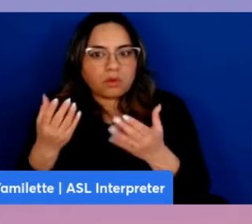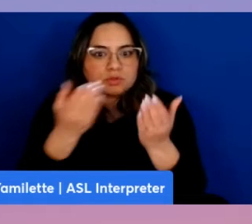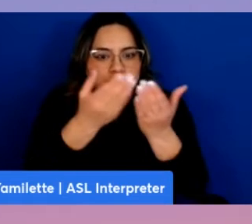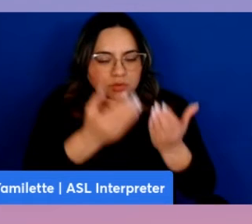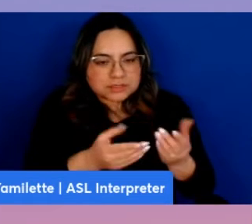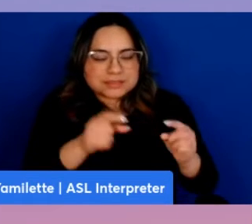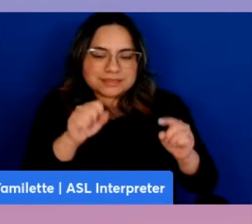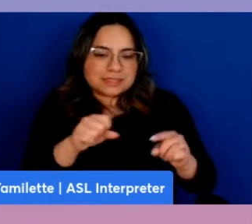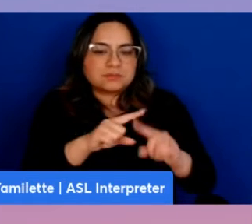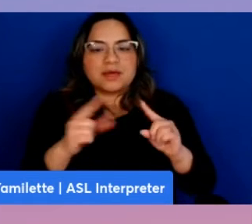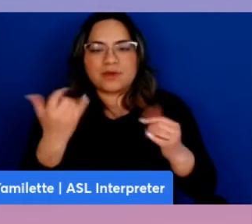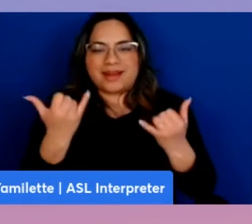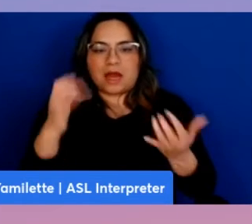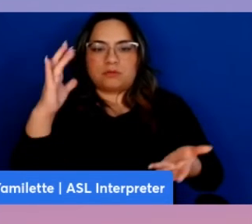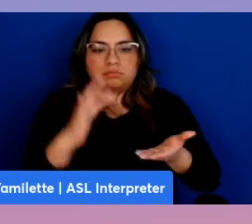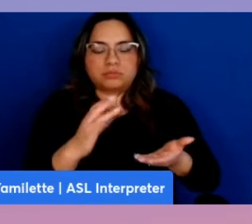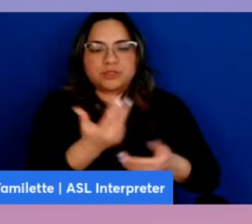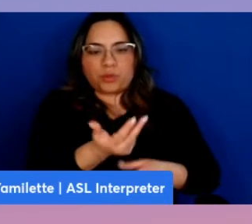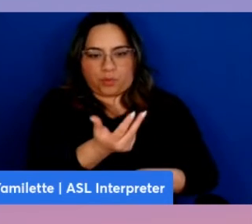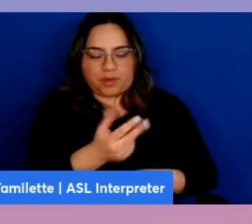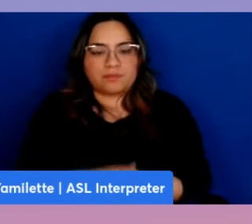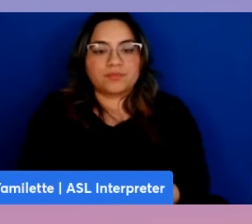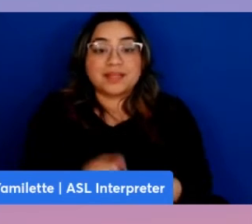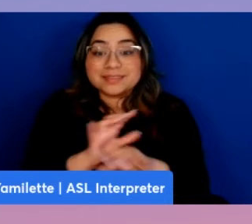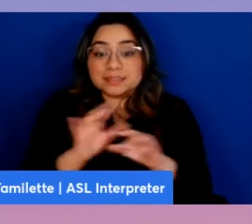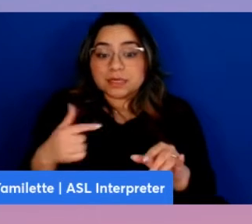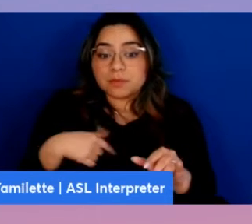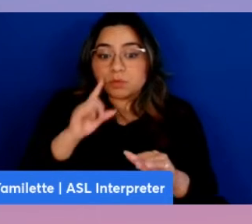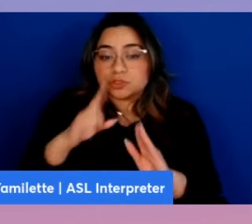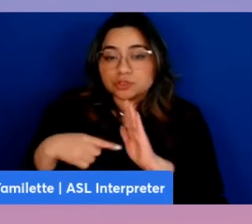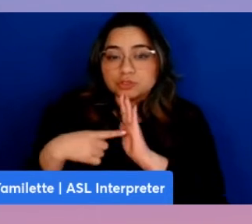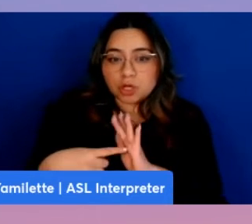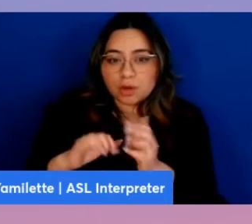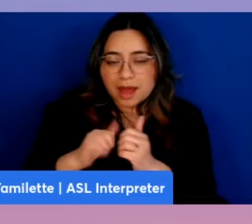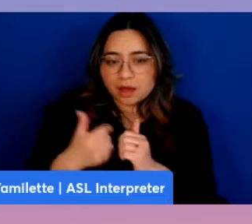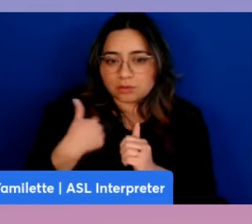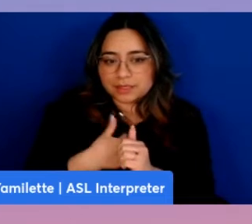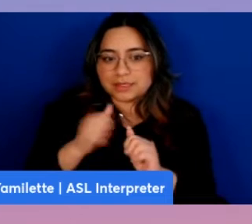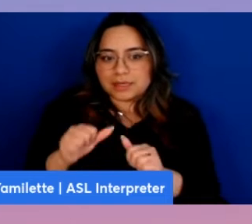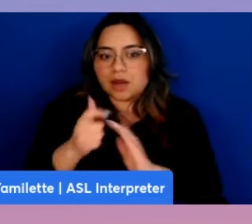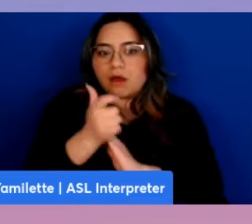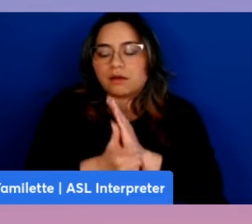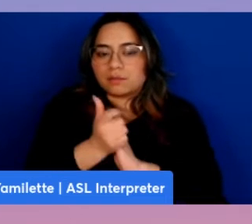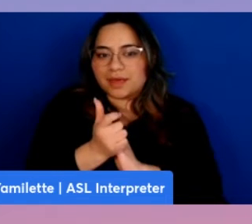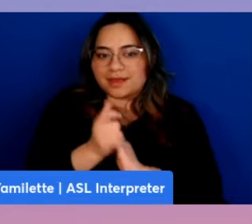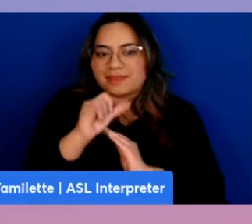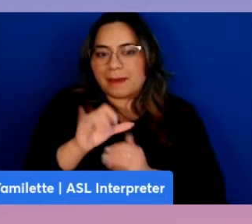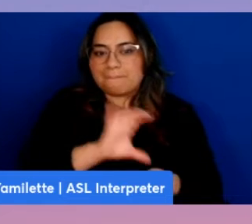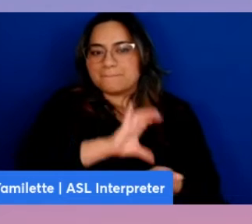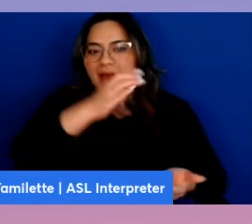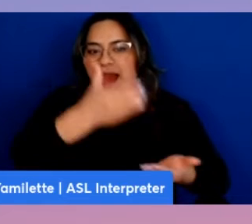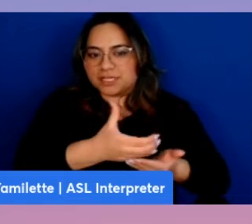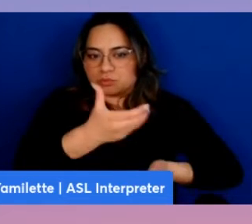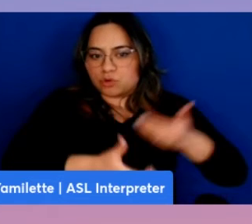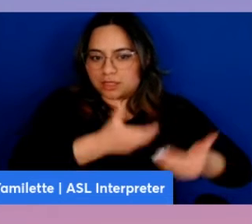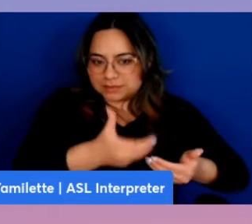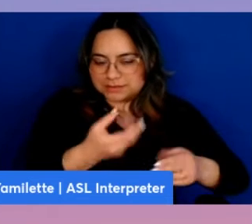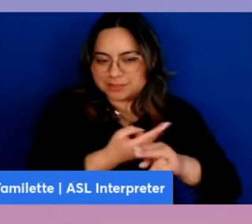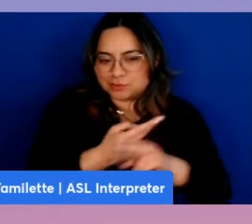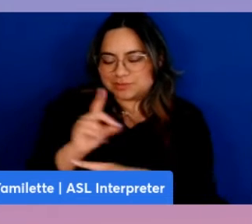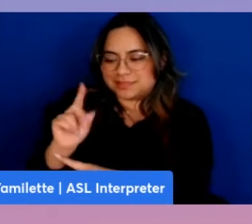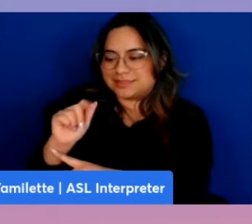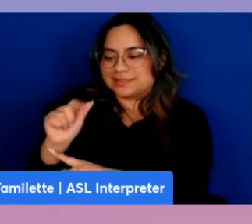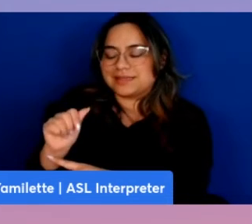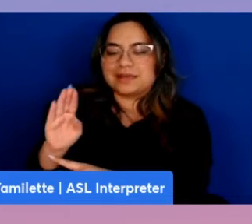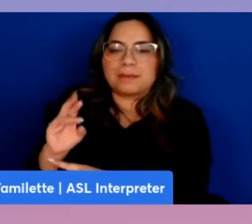And at the same time, I'm going to show how we can automate batch processing using Databricks